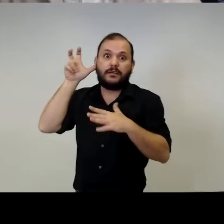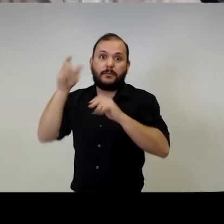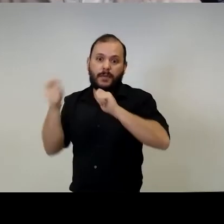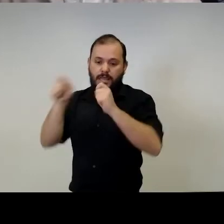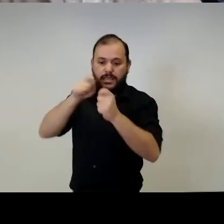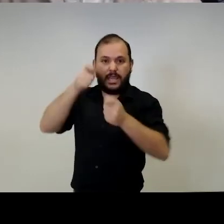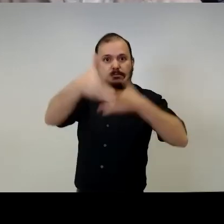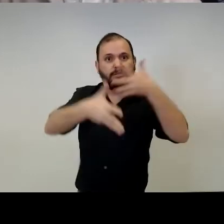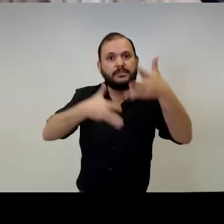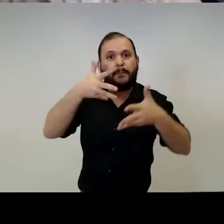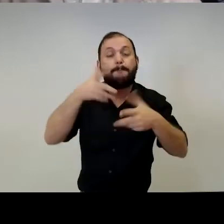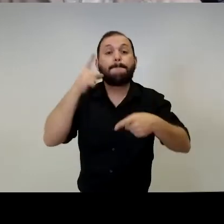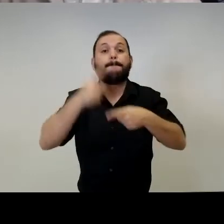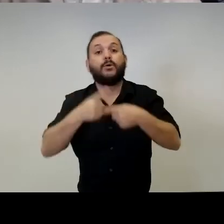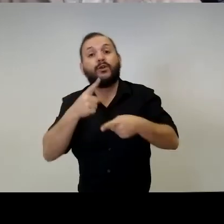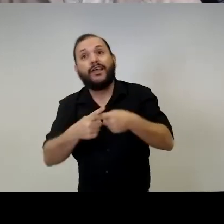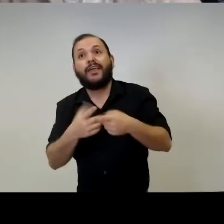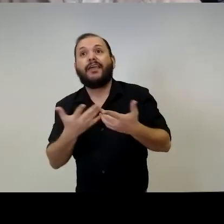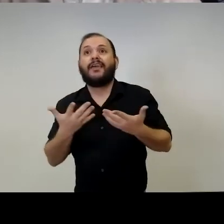need to